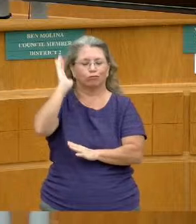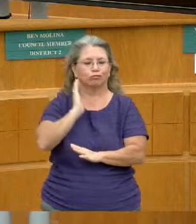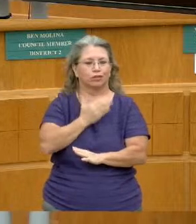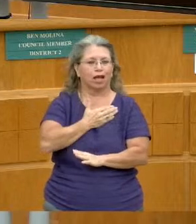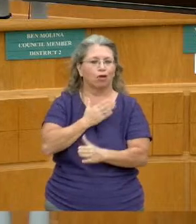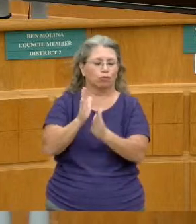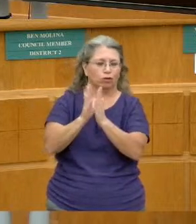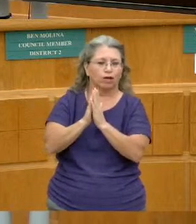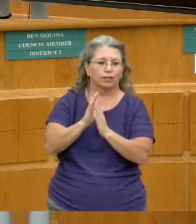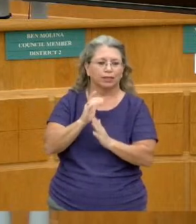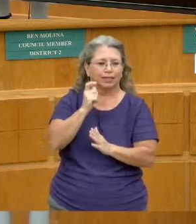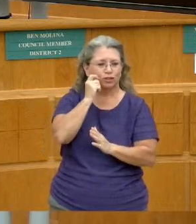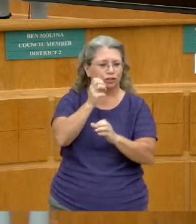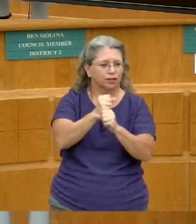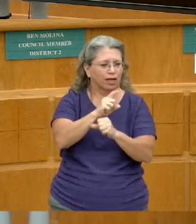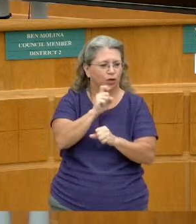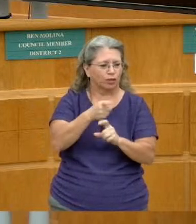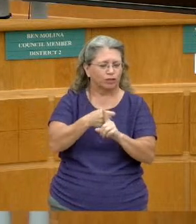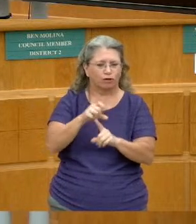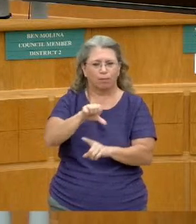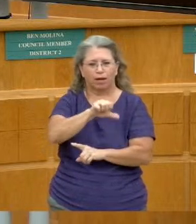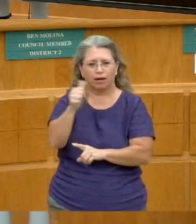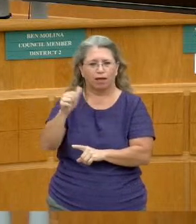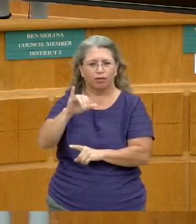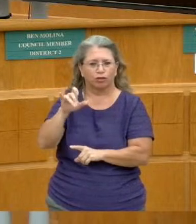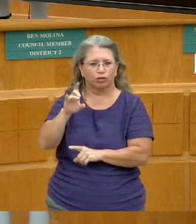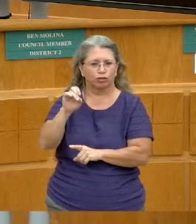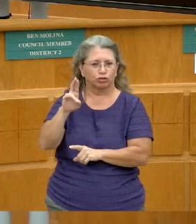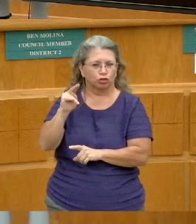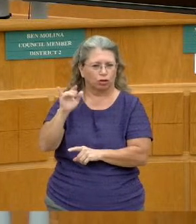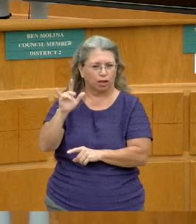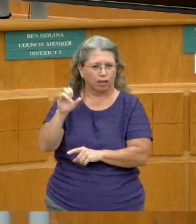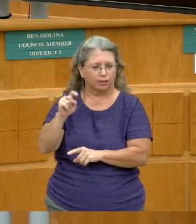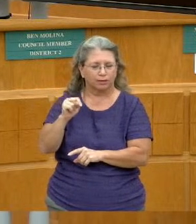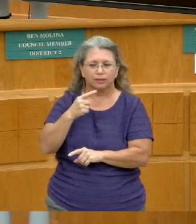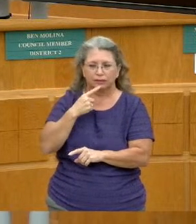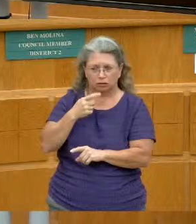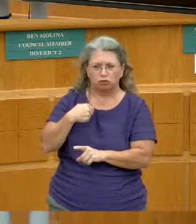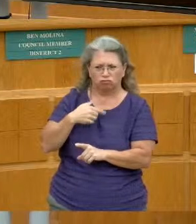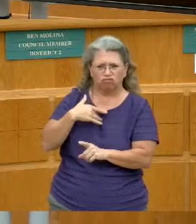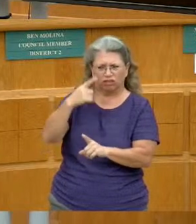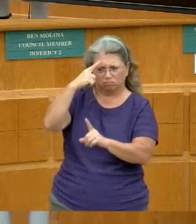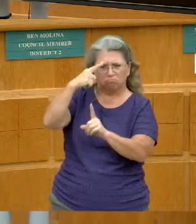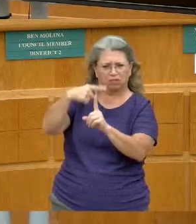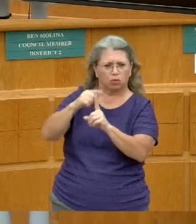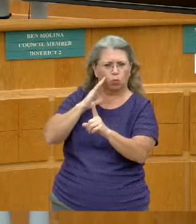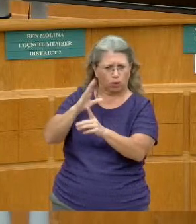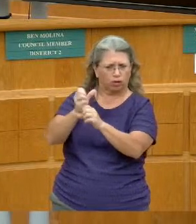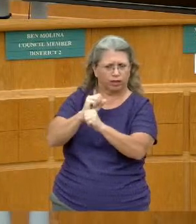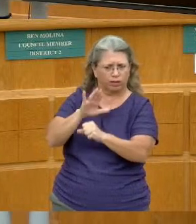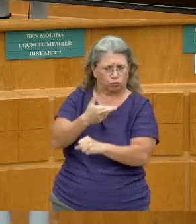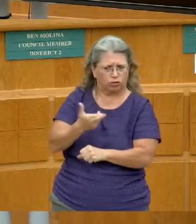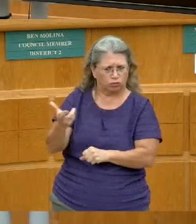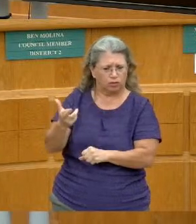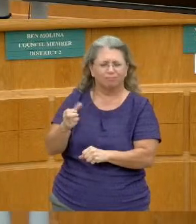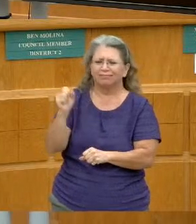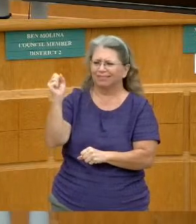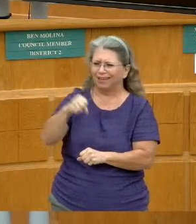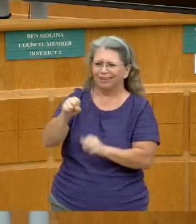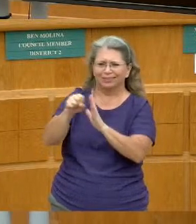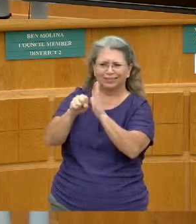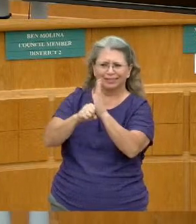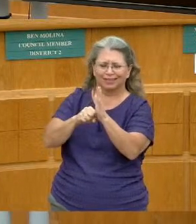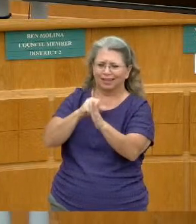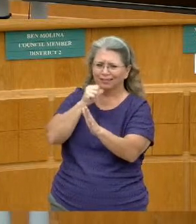another journalist, are you optimistic about receiving these resources? The answer is absolutely. The state has not let us